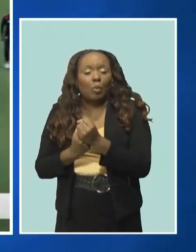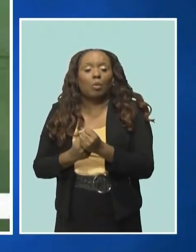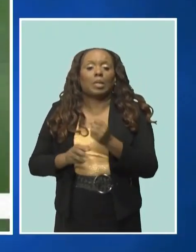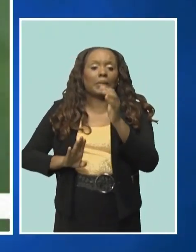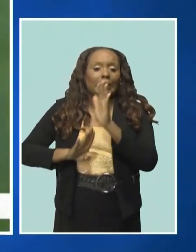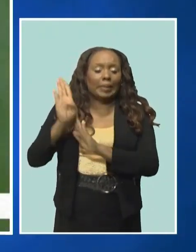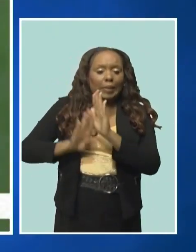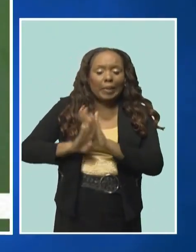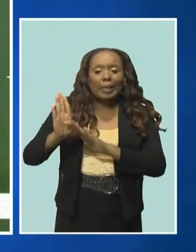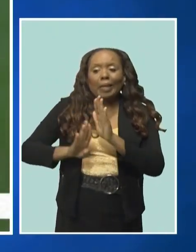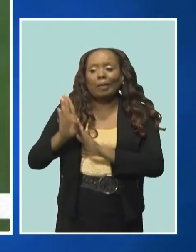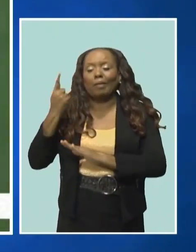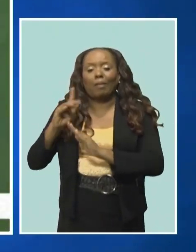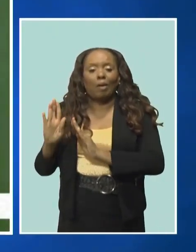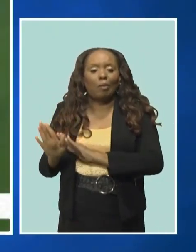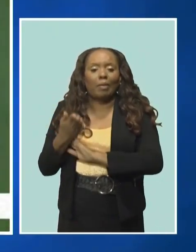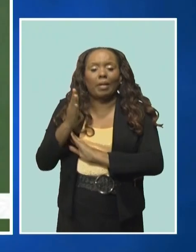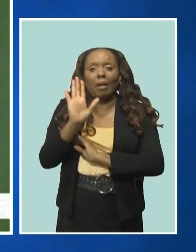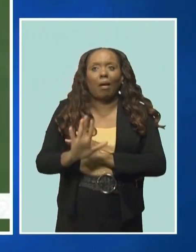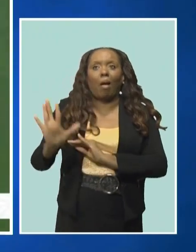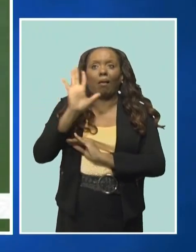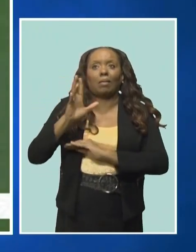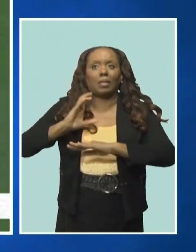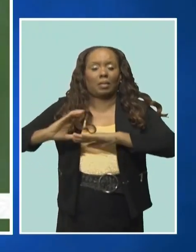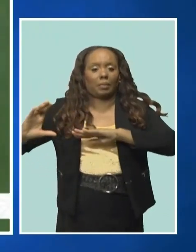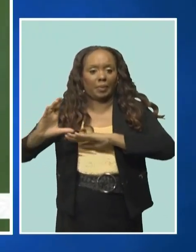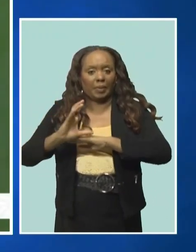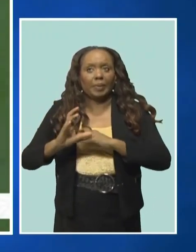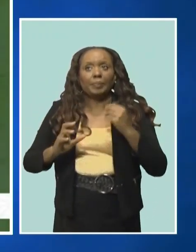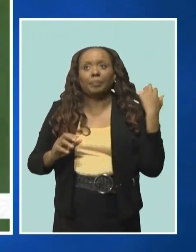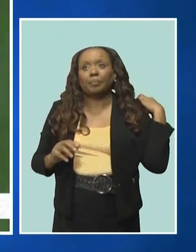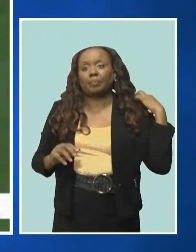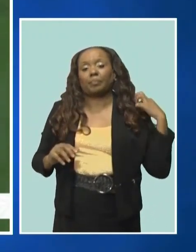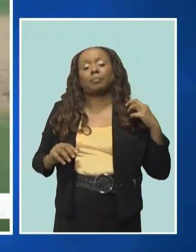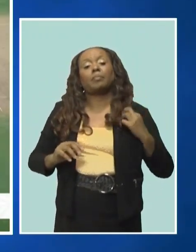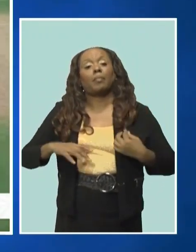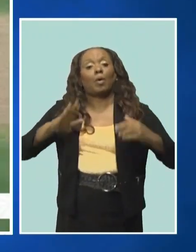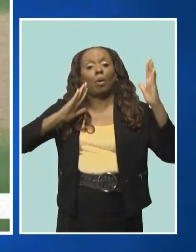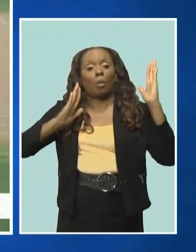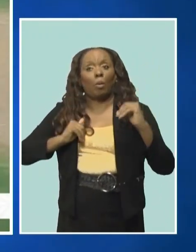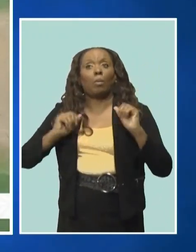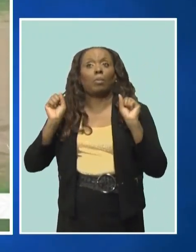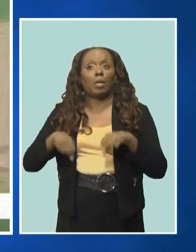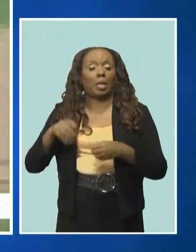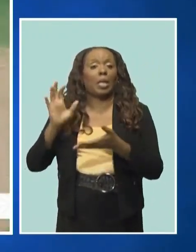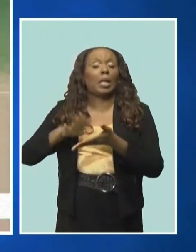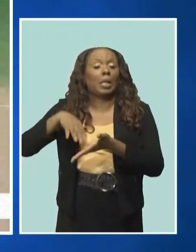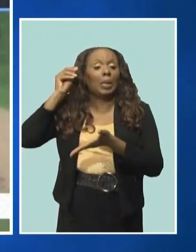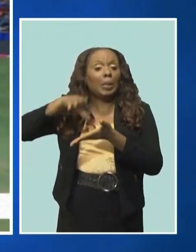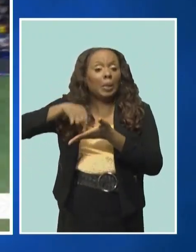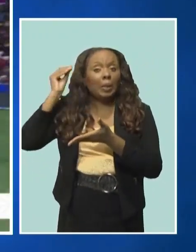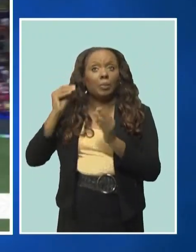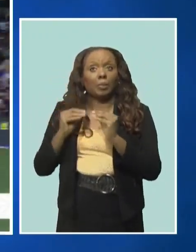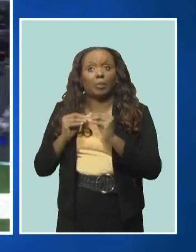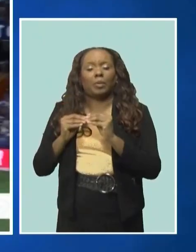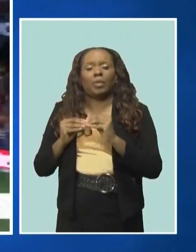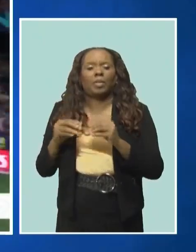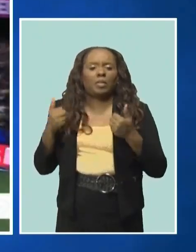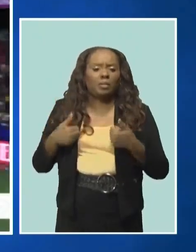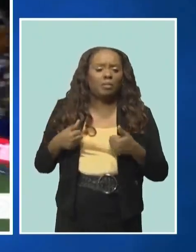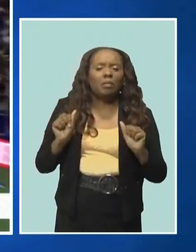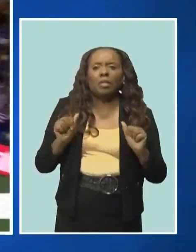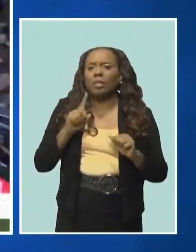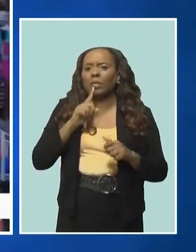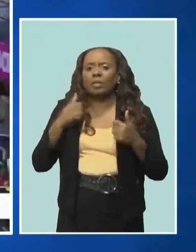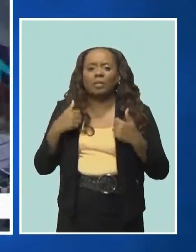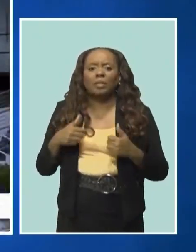developmental level. I hope that we can use this as a learning point. I think the guys tried hard. I think